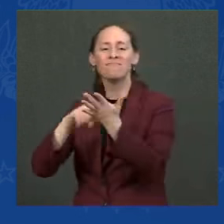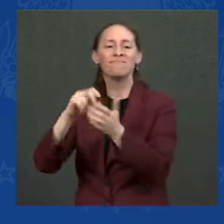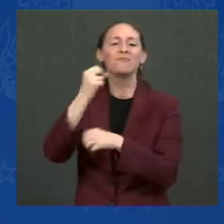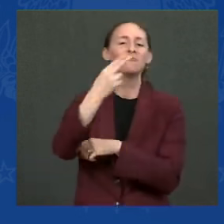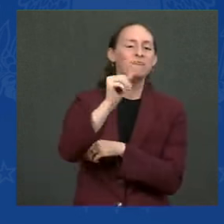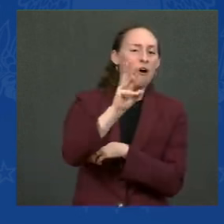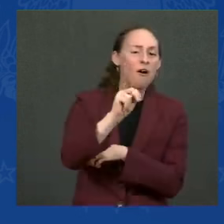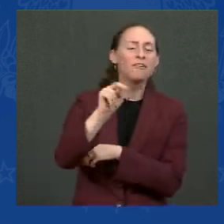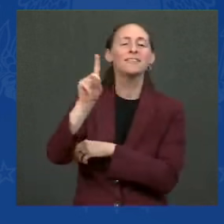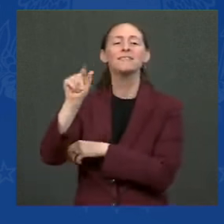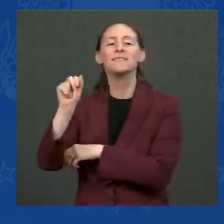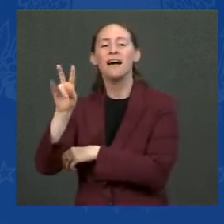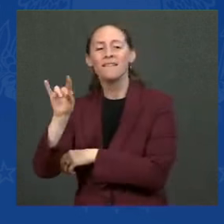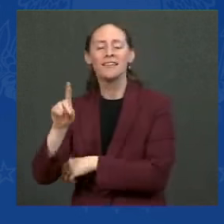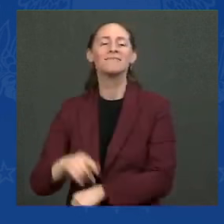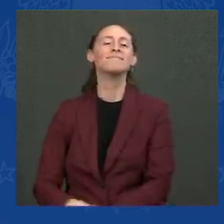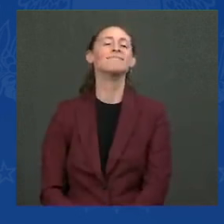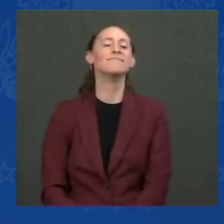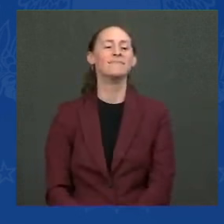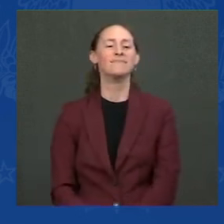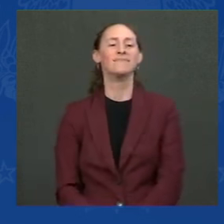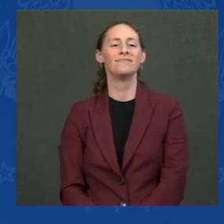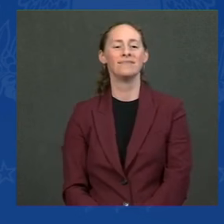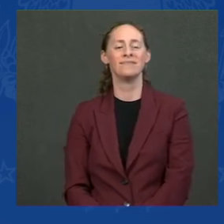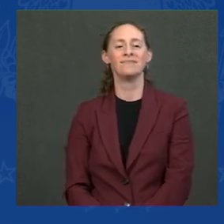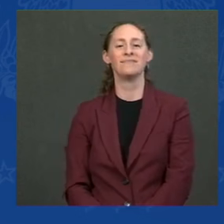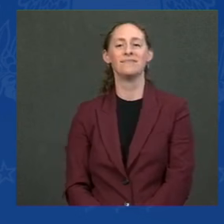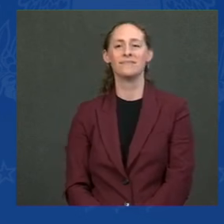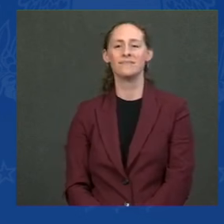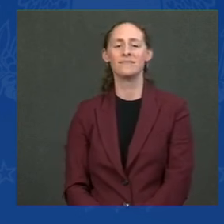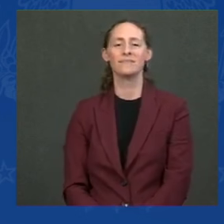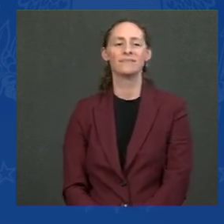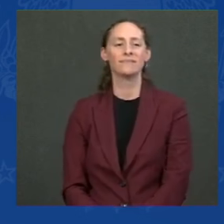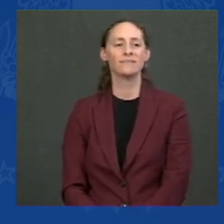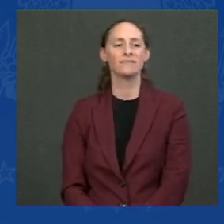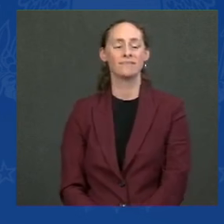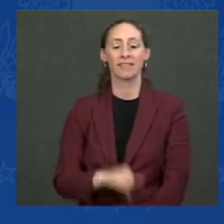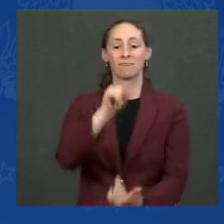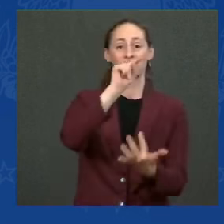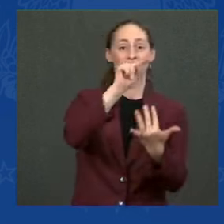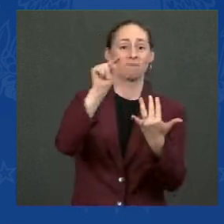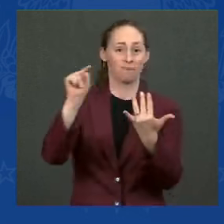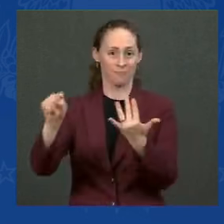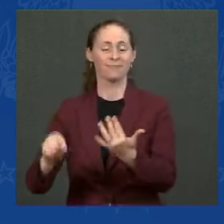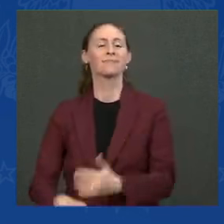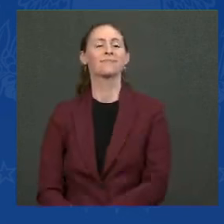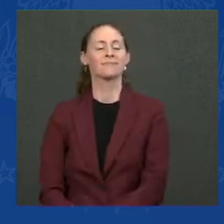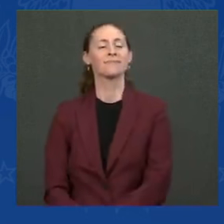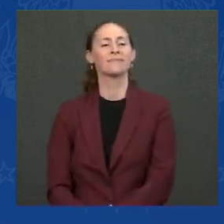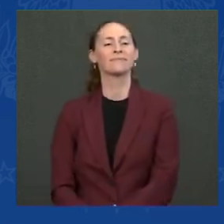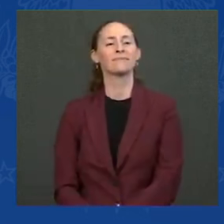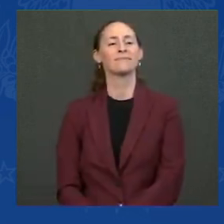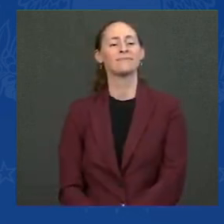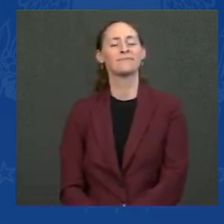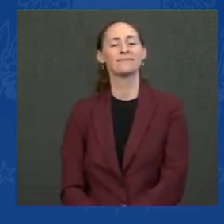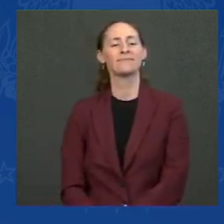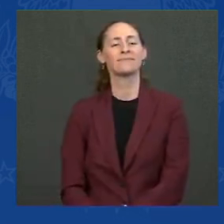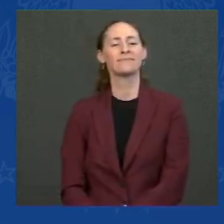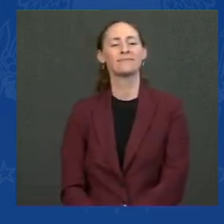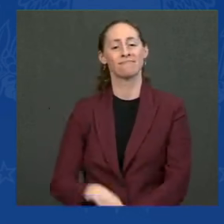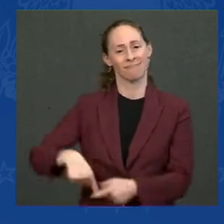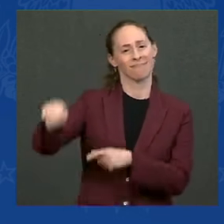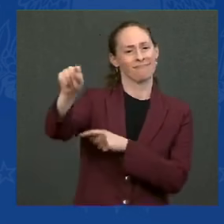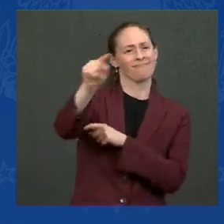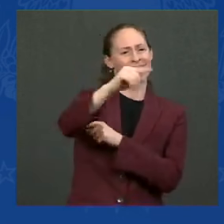Newman. And I know, for them, you'd all understand it in a different